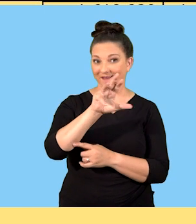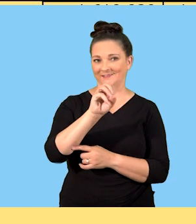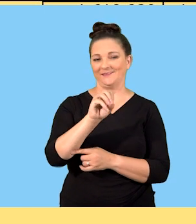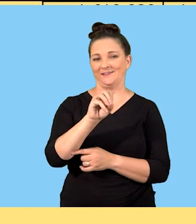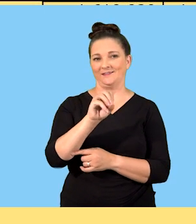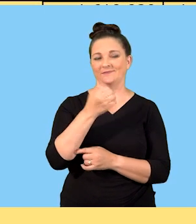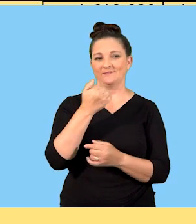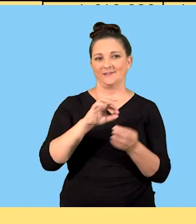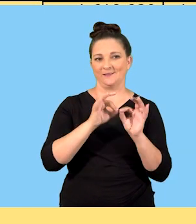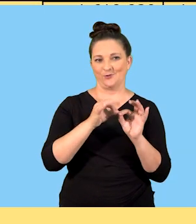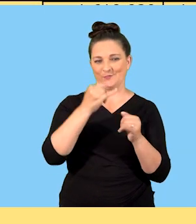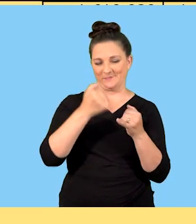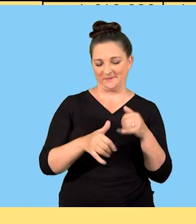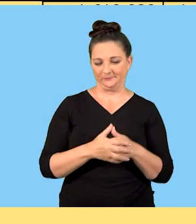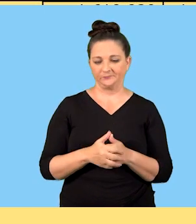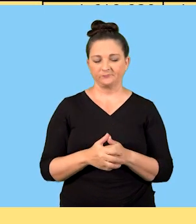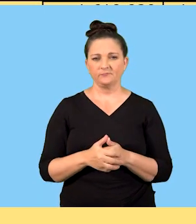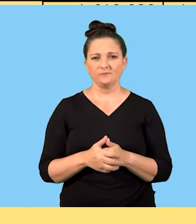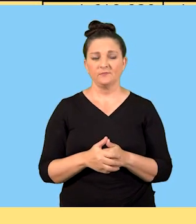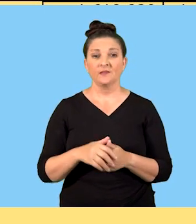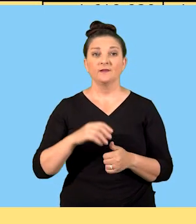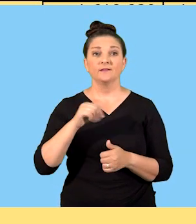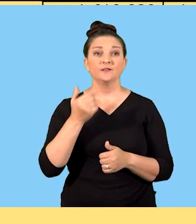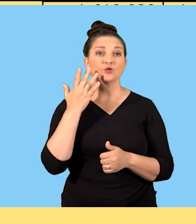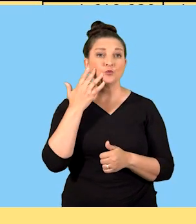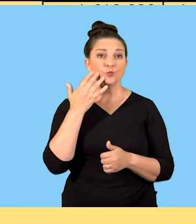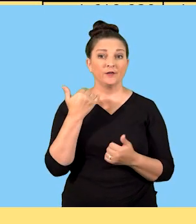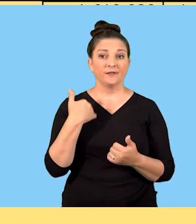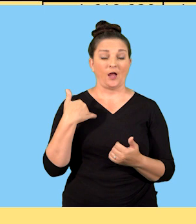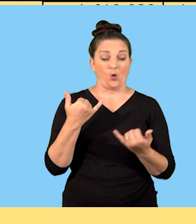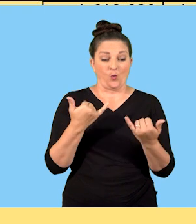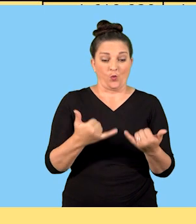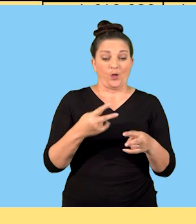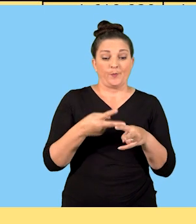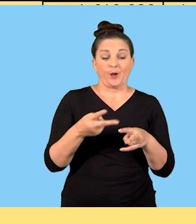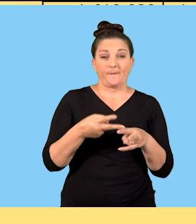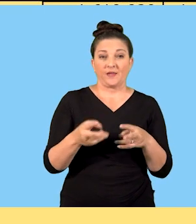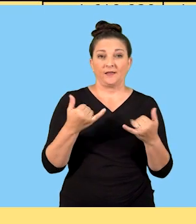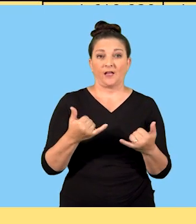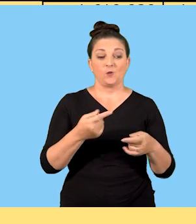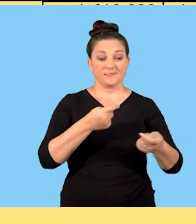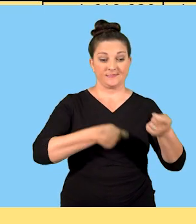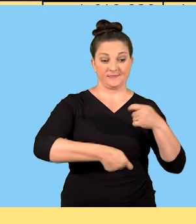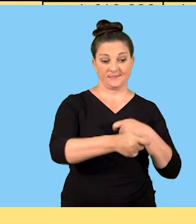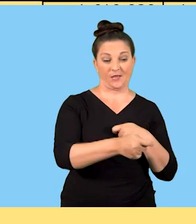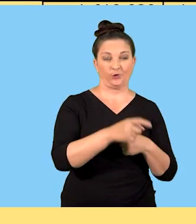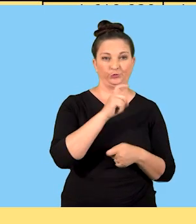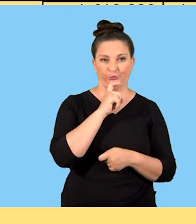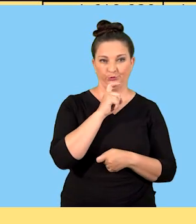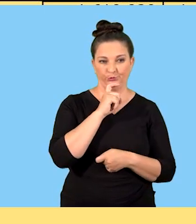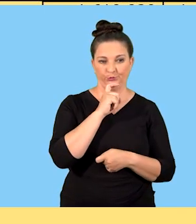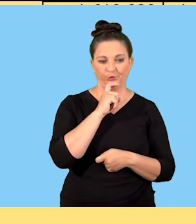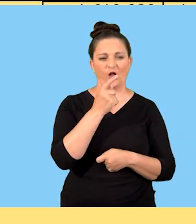310,290. That is that amount there. Okay? And when we prepared a trading account, we used